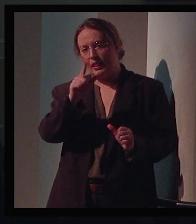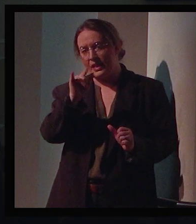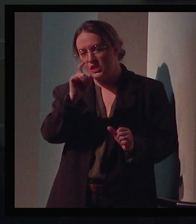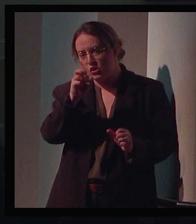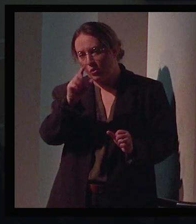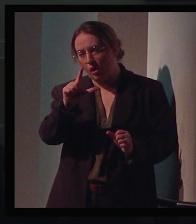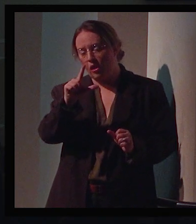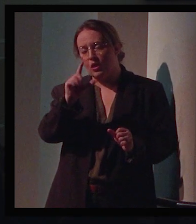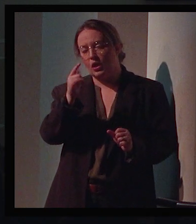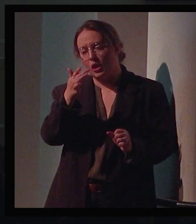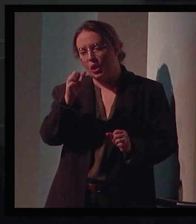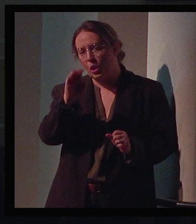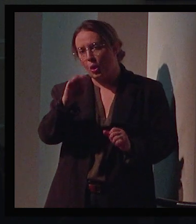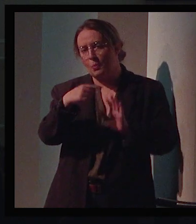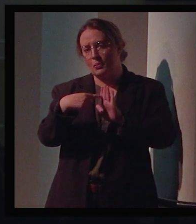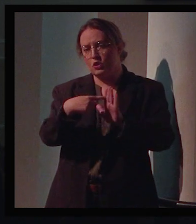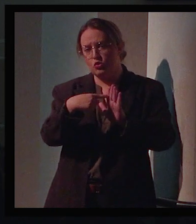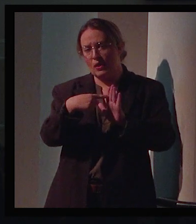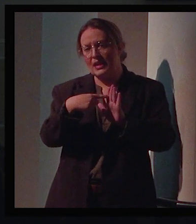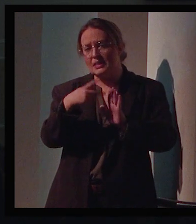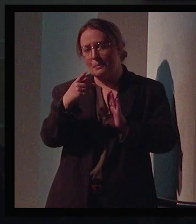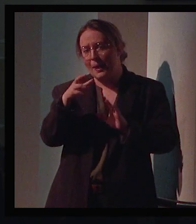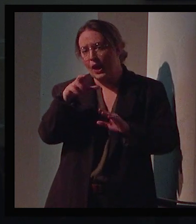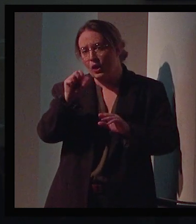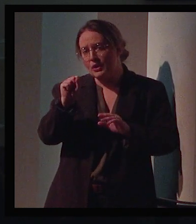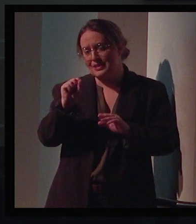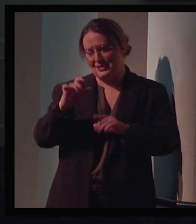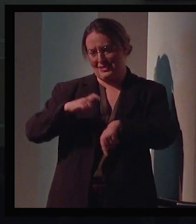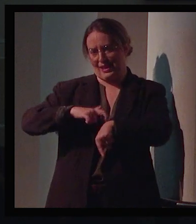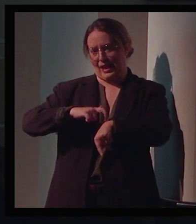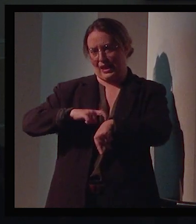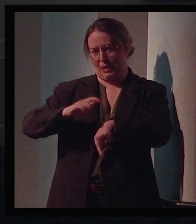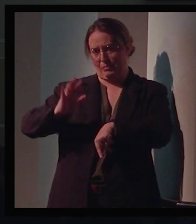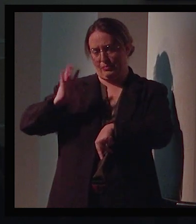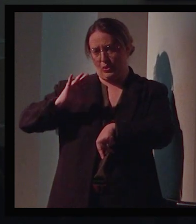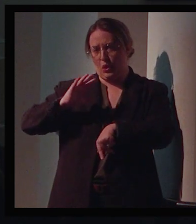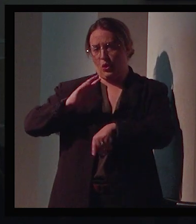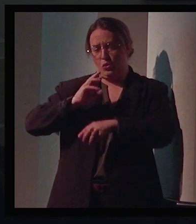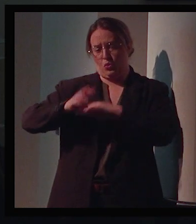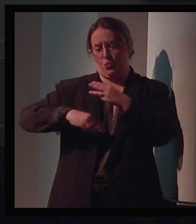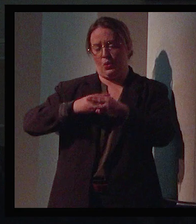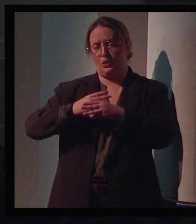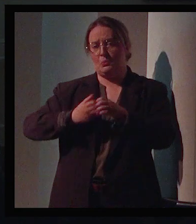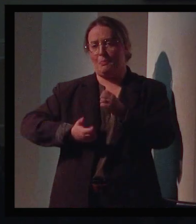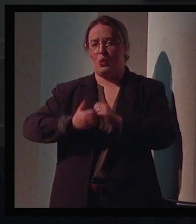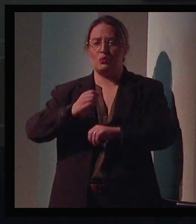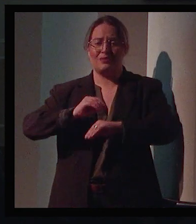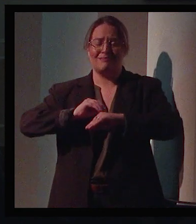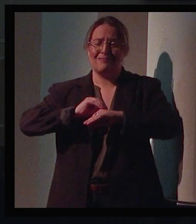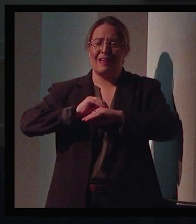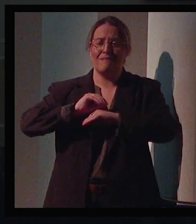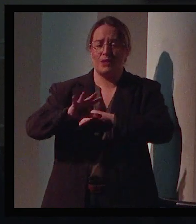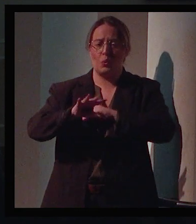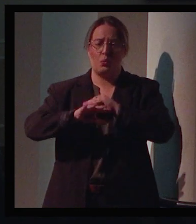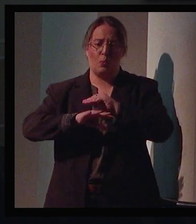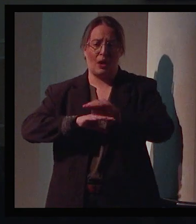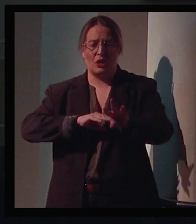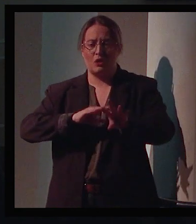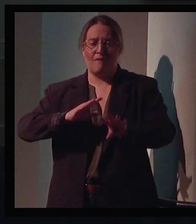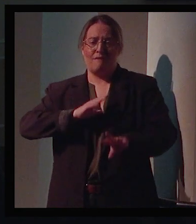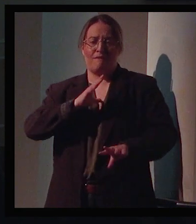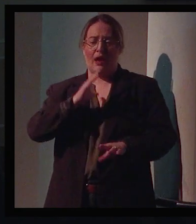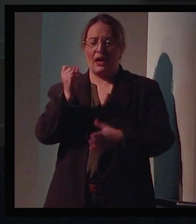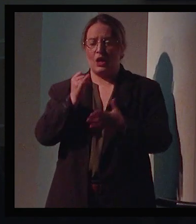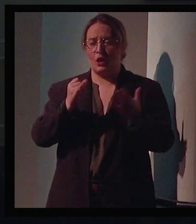at that time, particularly its role as the world's most influential fine arts capital. From the 17th through